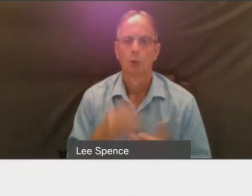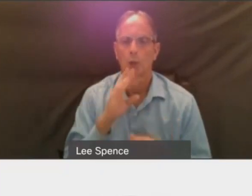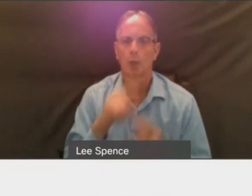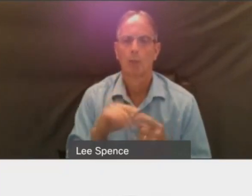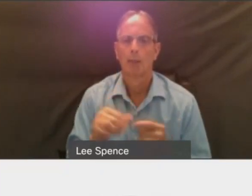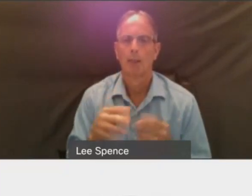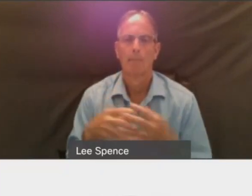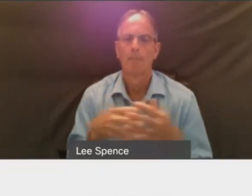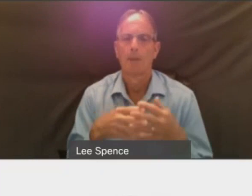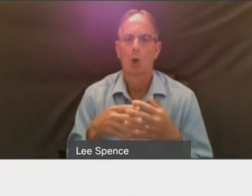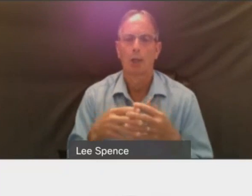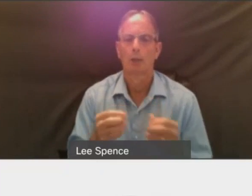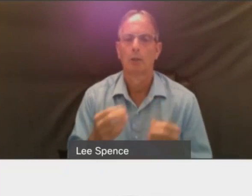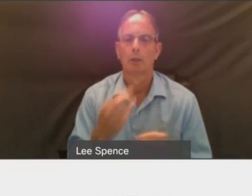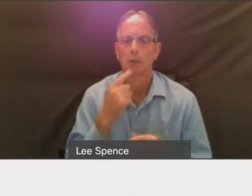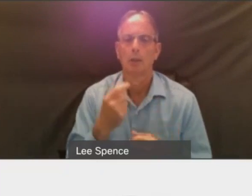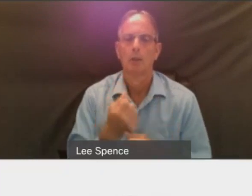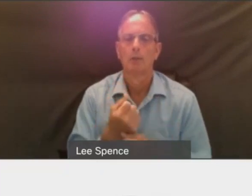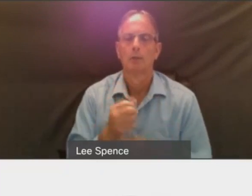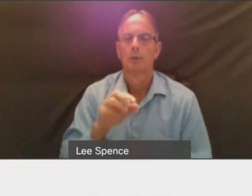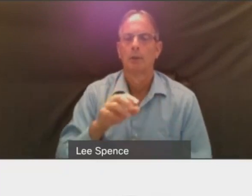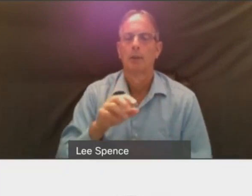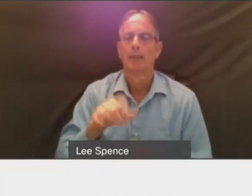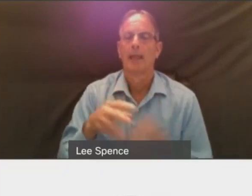Rescue Plan Act.